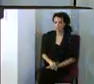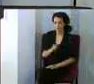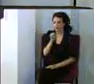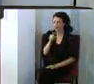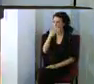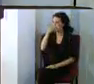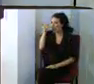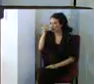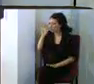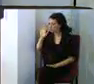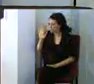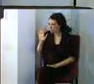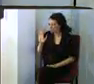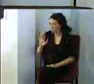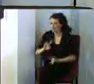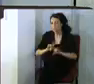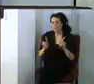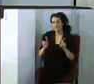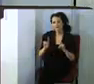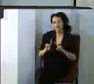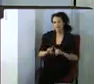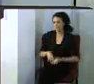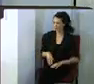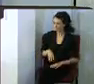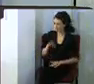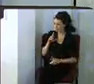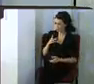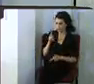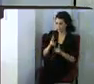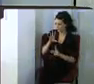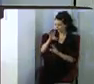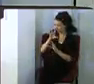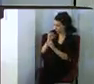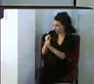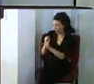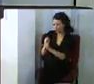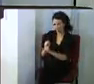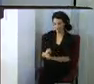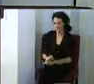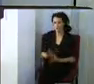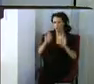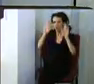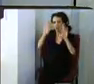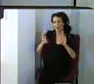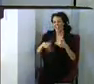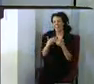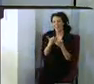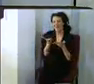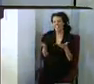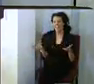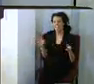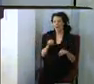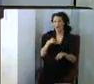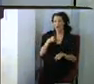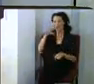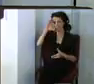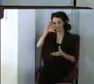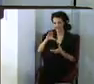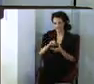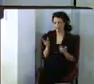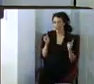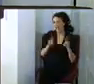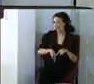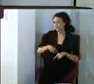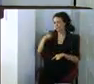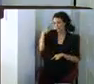us aside from the ordinary things of life. And that's one of the great things that I believe was happening for those early Christians.